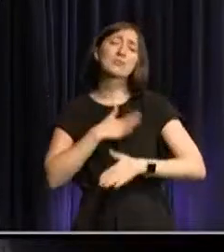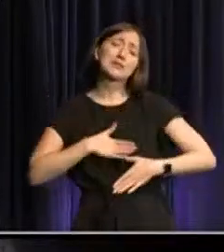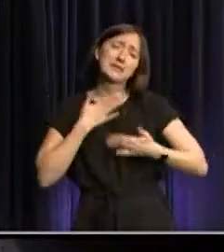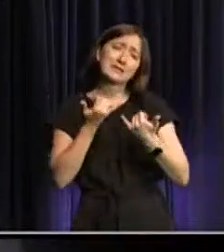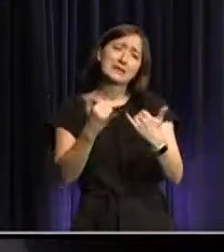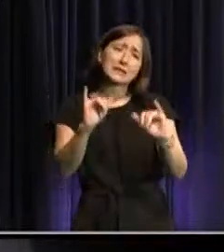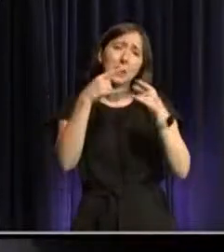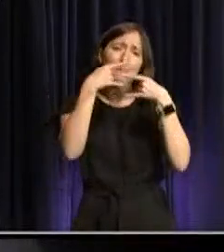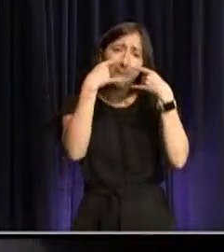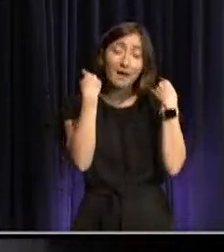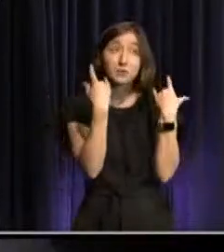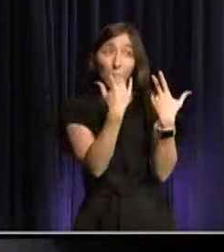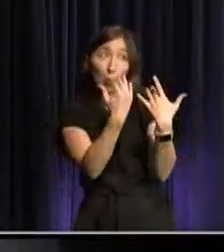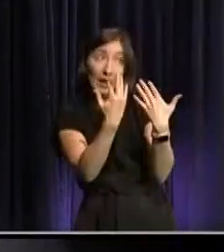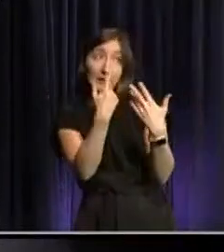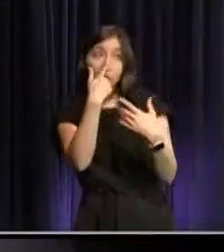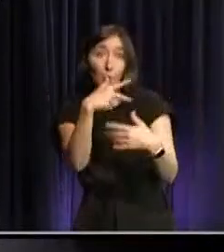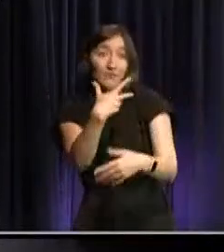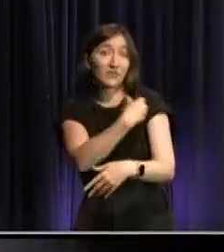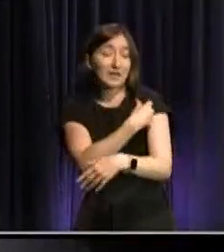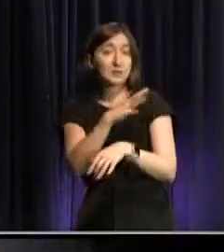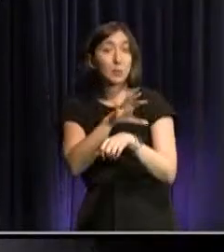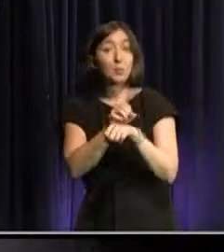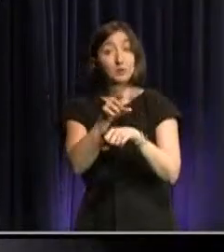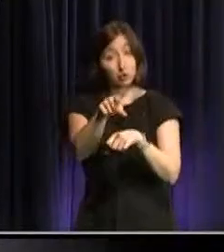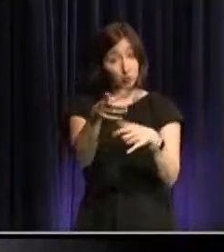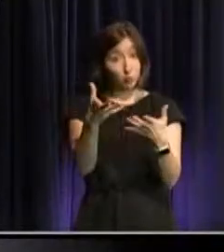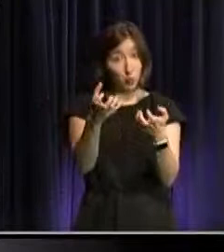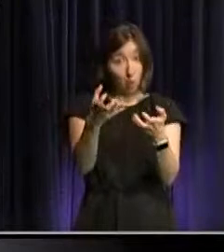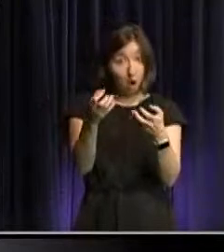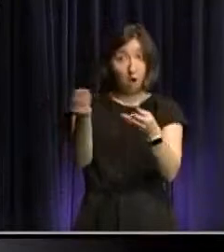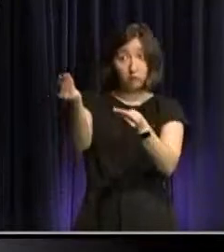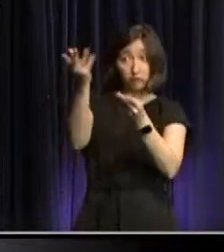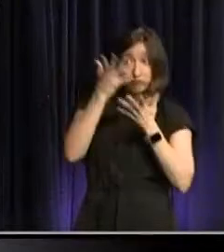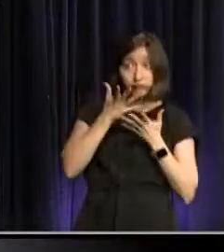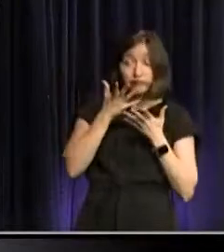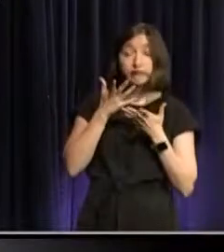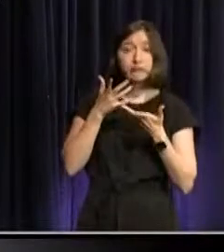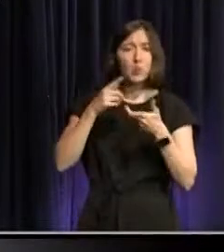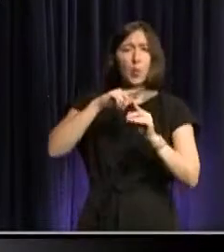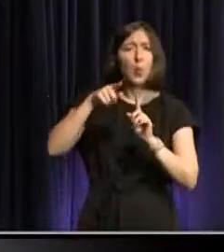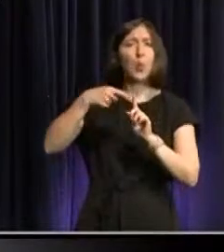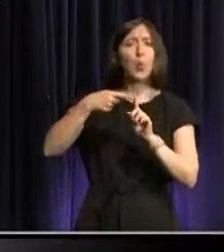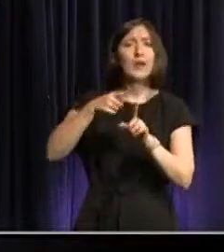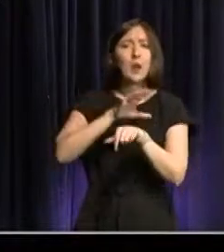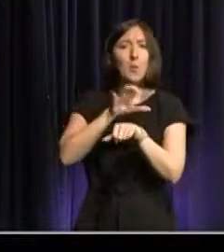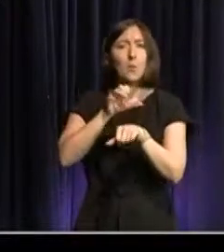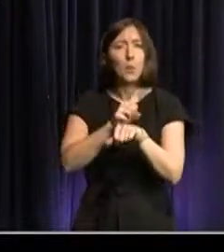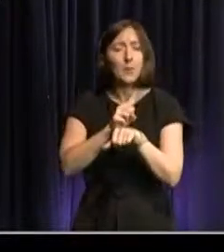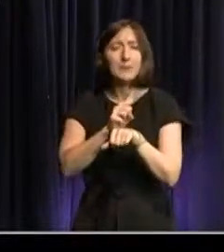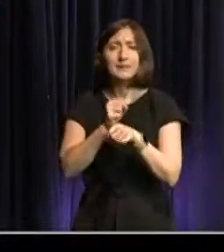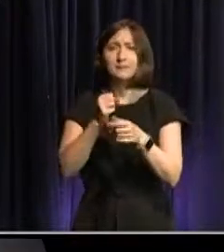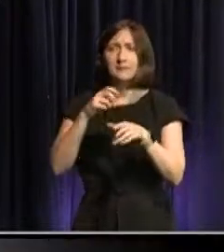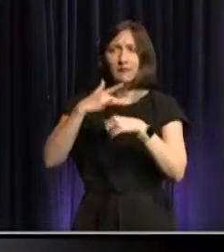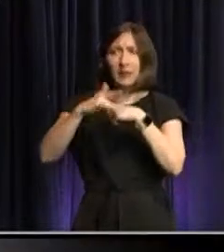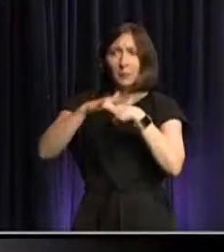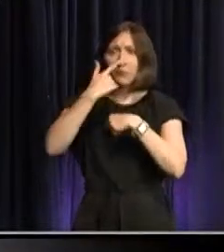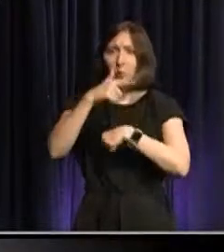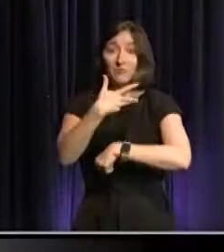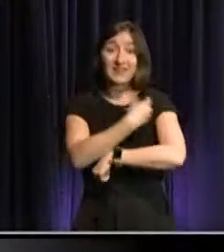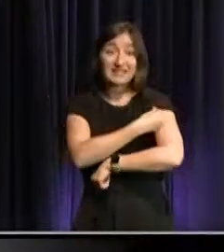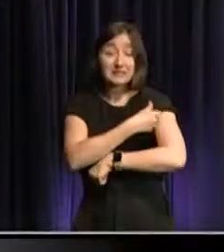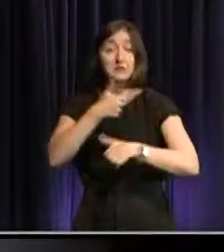to get alerted to the vaccine appointments as they become available, please text vacuna or vaccine